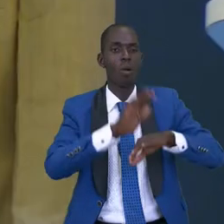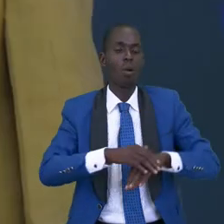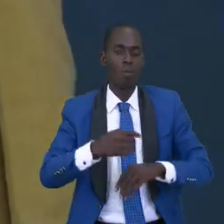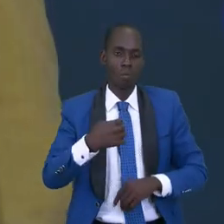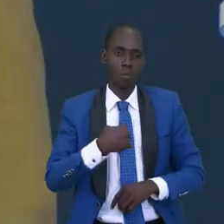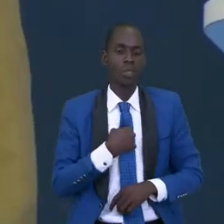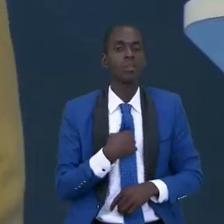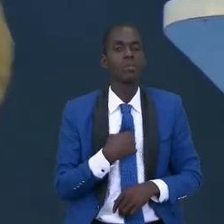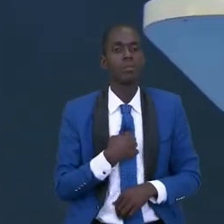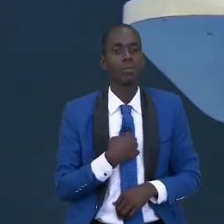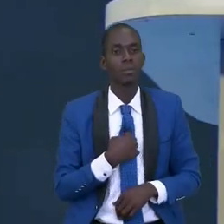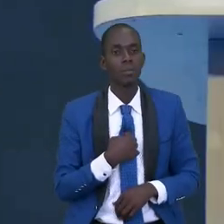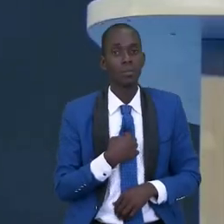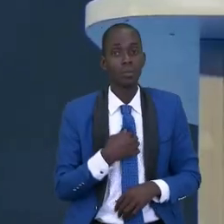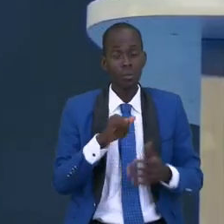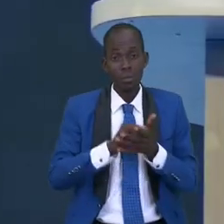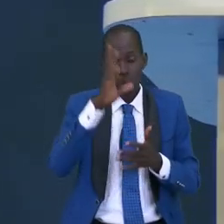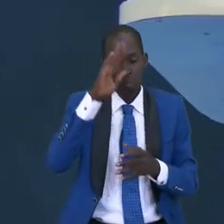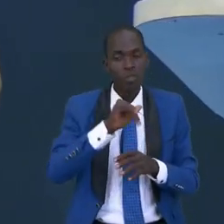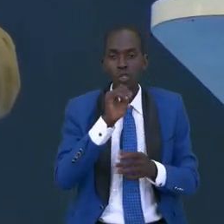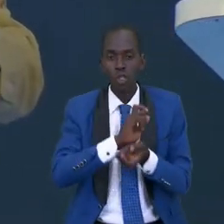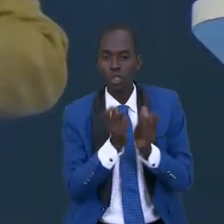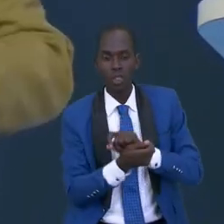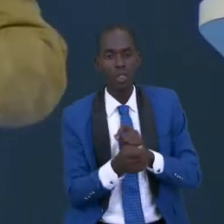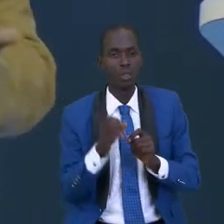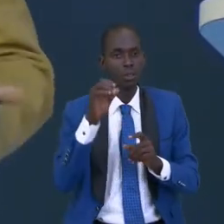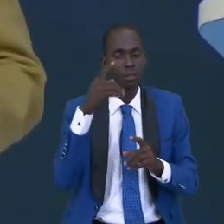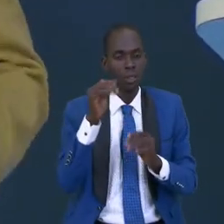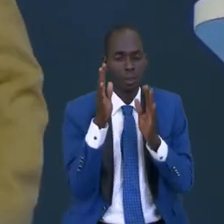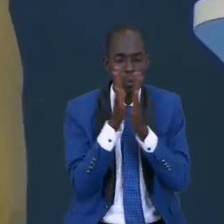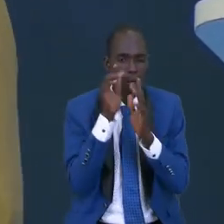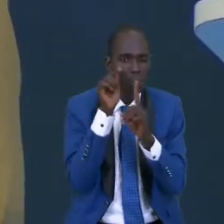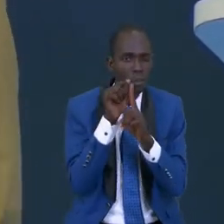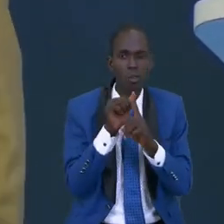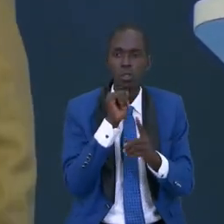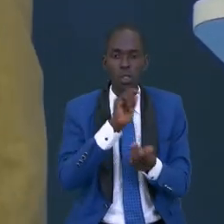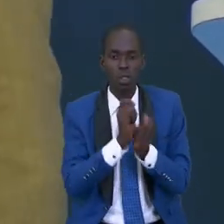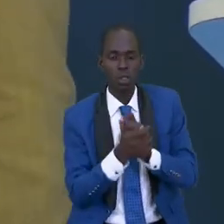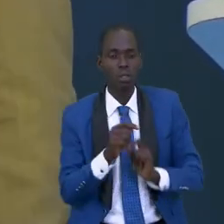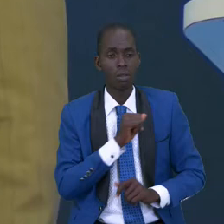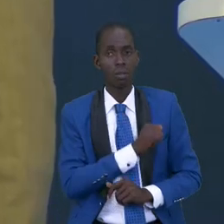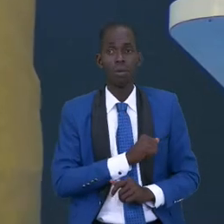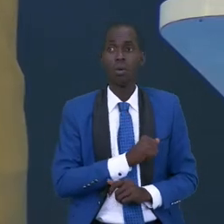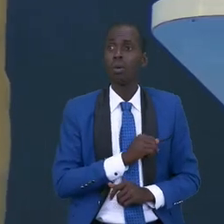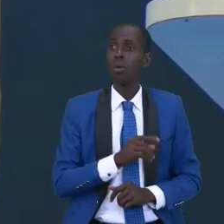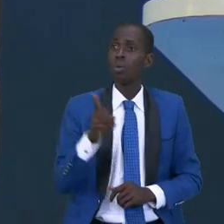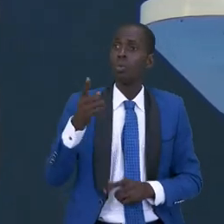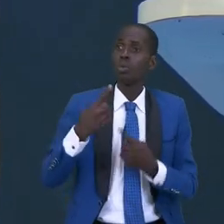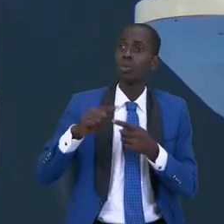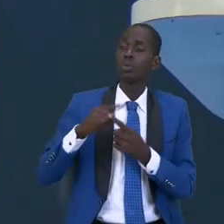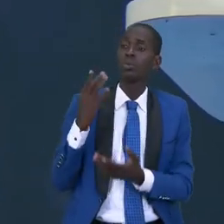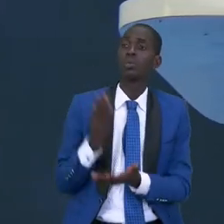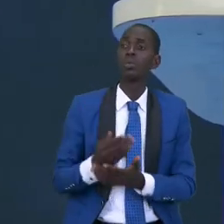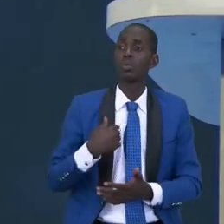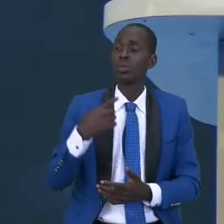me. He didn't change his prayer. He didn't change his attitude. Okay, they're stopping me. They tell